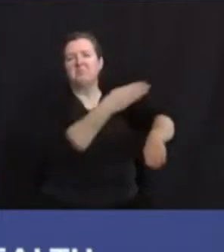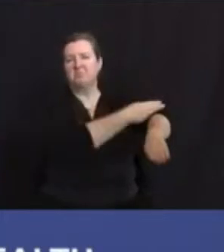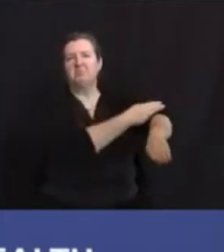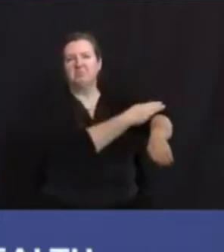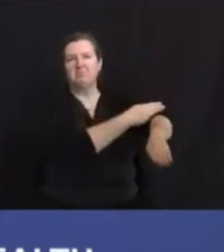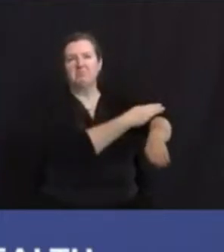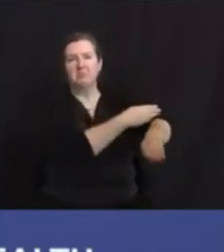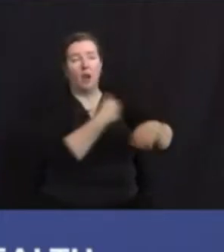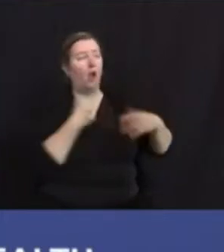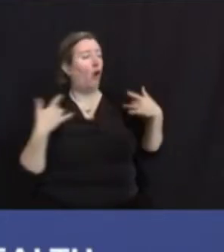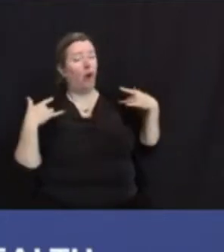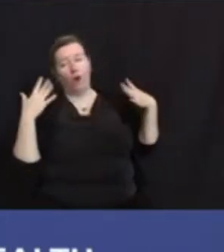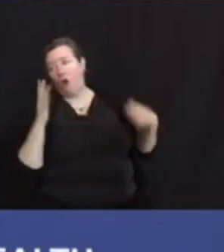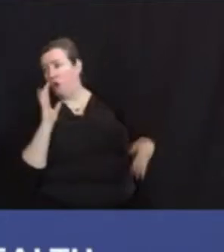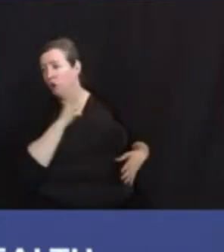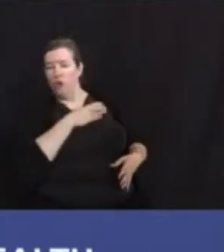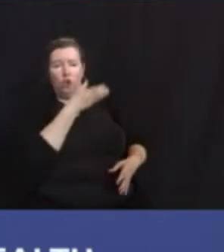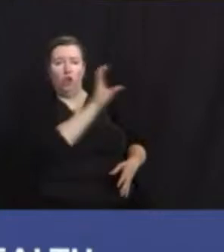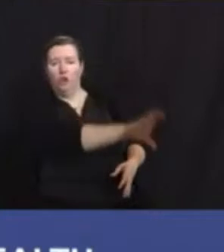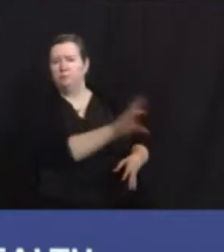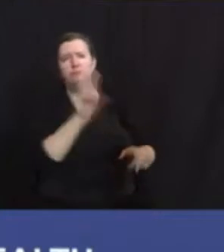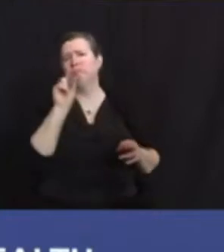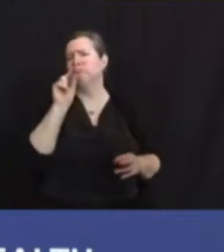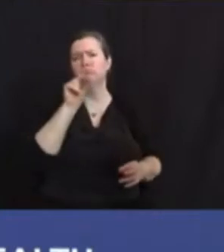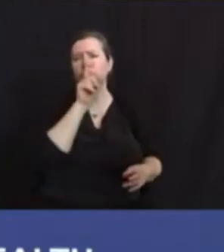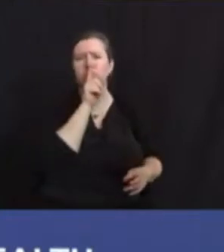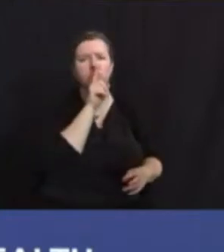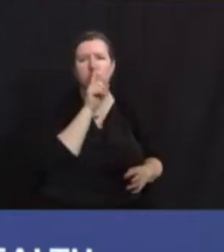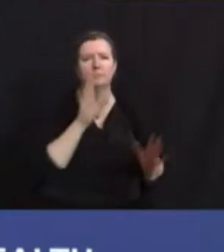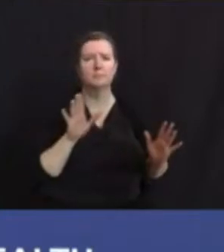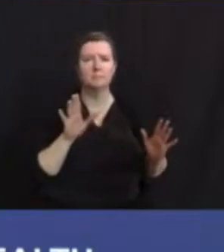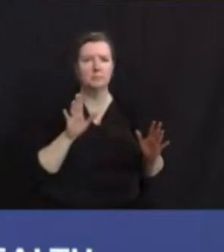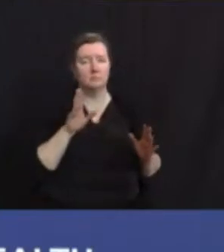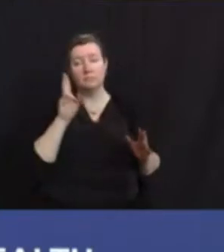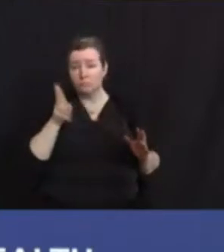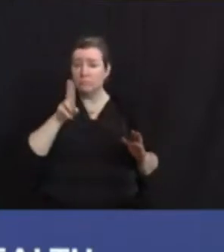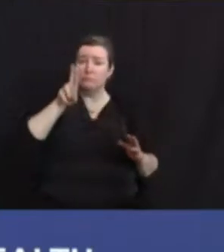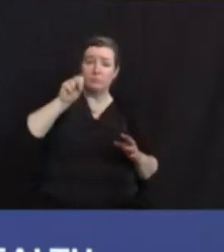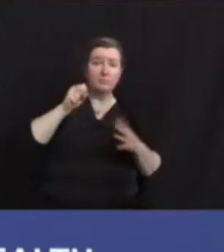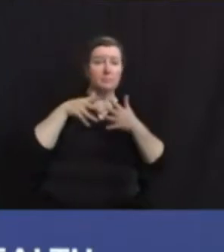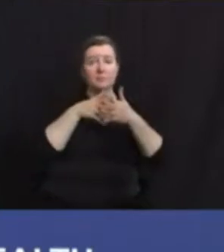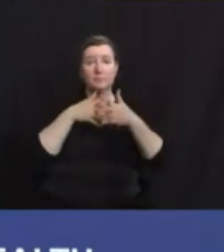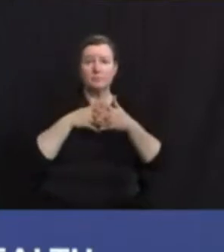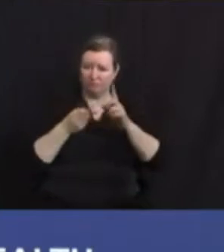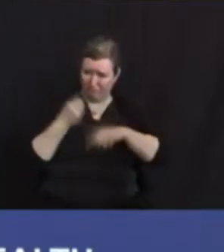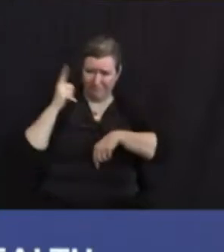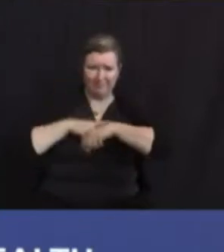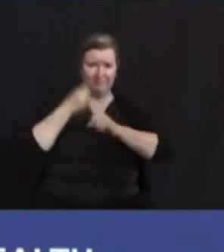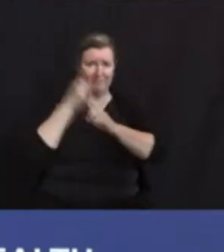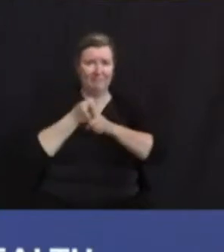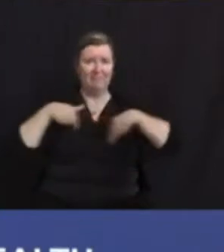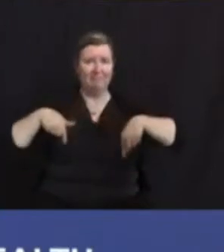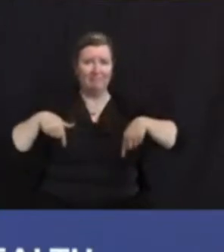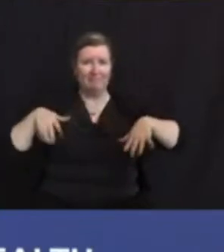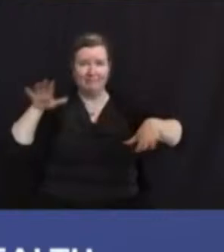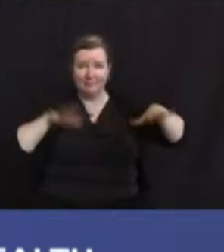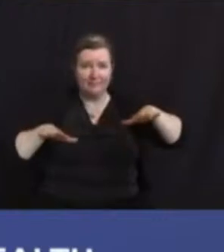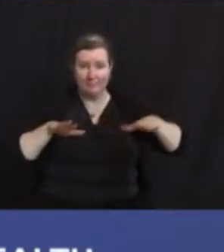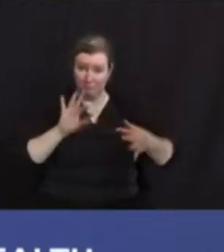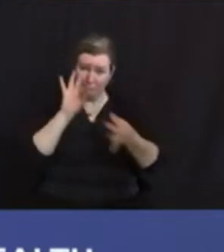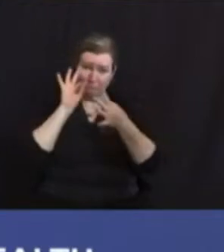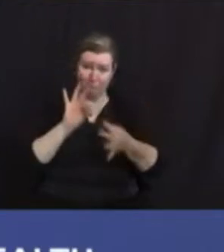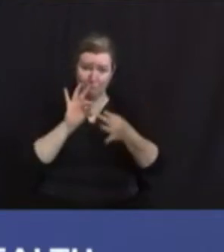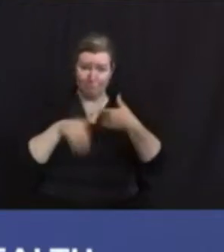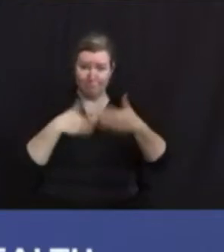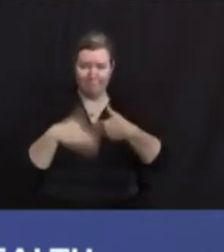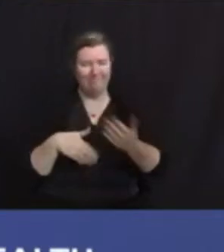has never been done in the history of the United States of America. So by definition, you're not batting 1,000. And I would just say that to the